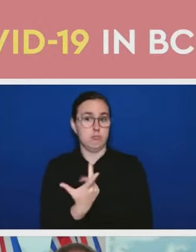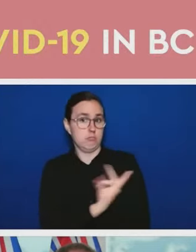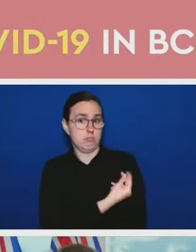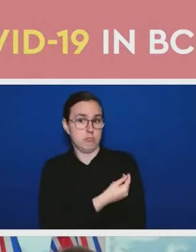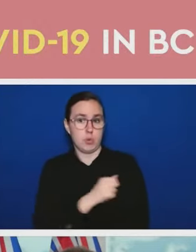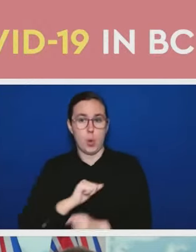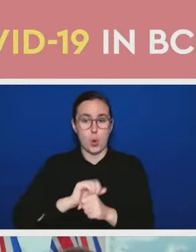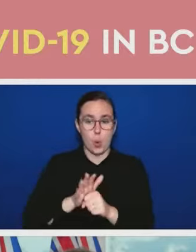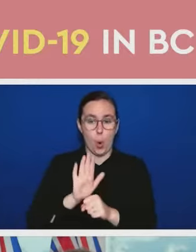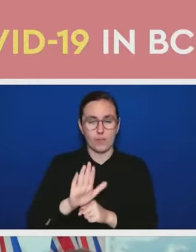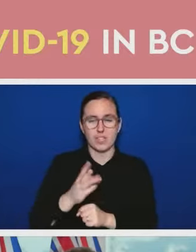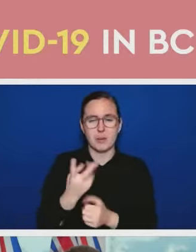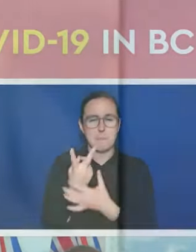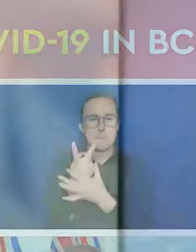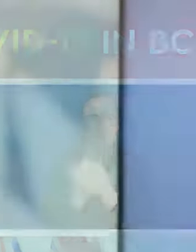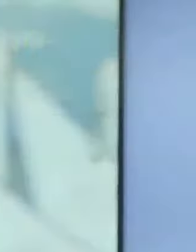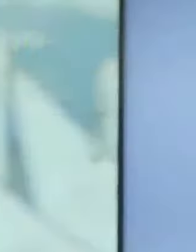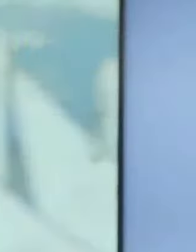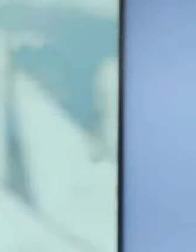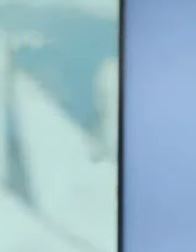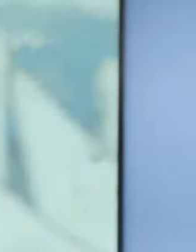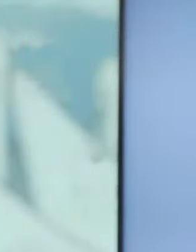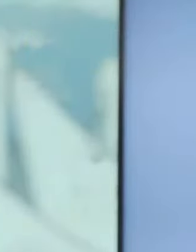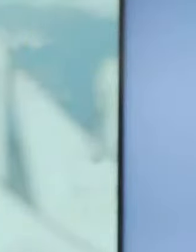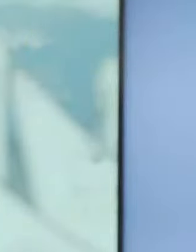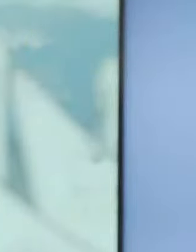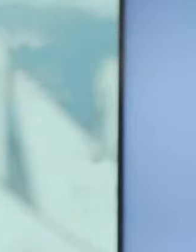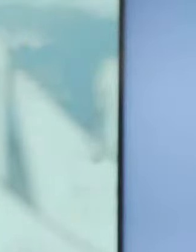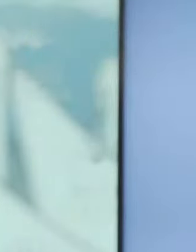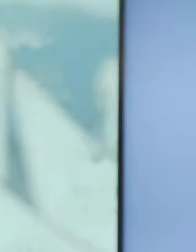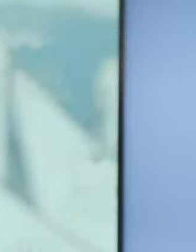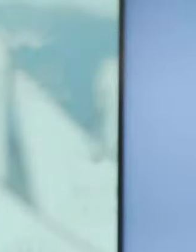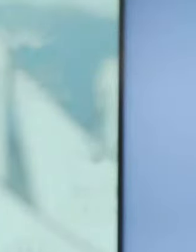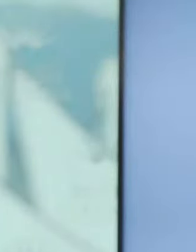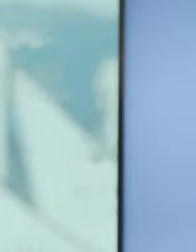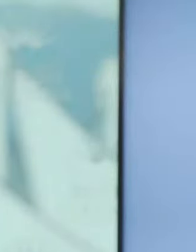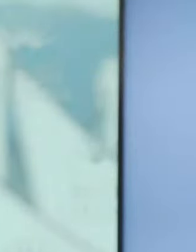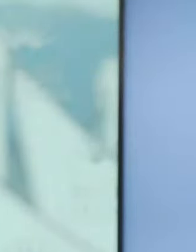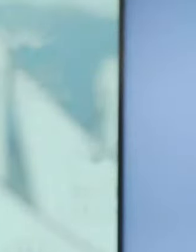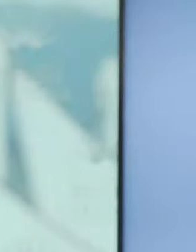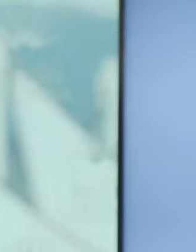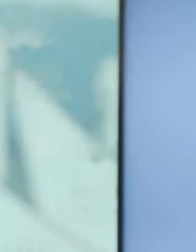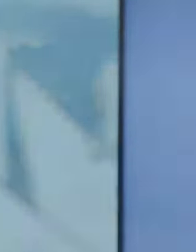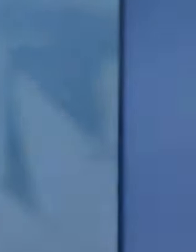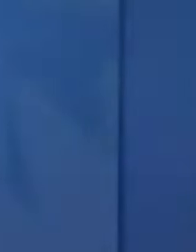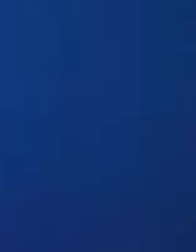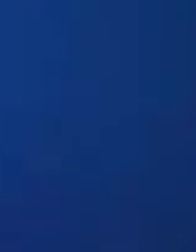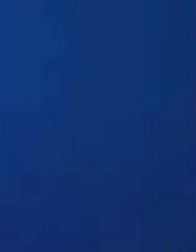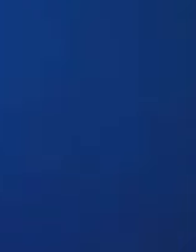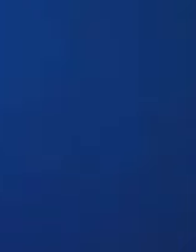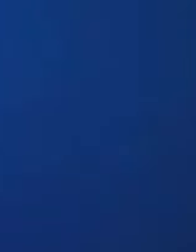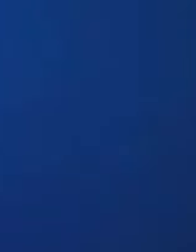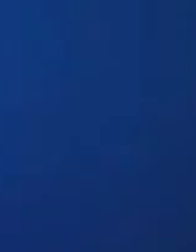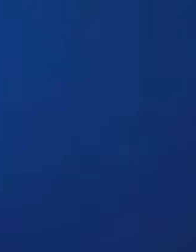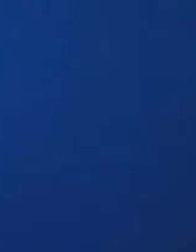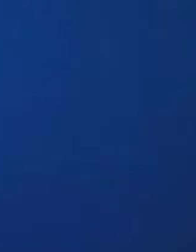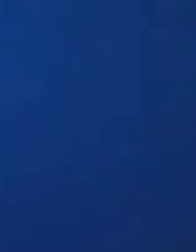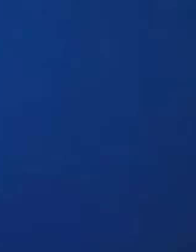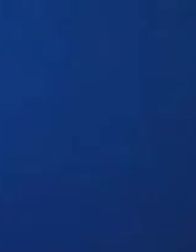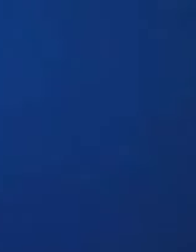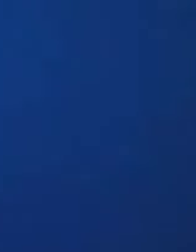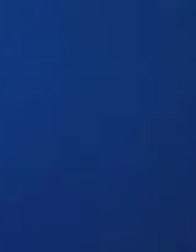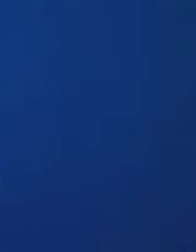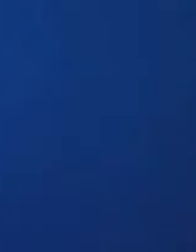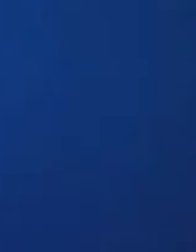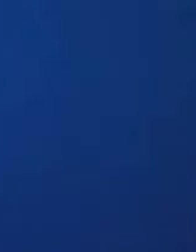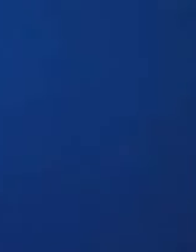These are critical steps that we can take because it's not just the vaccine. As exceptional as the development of these vaccines have